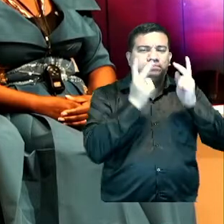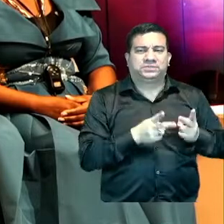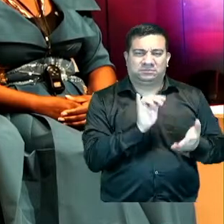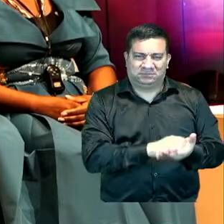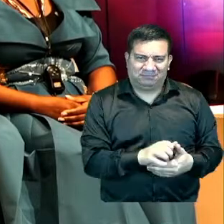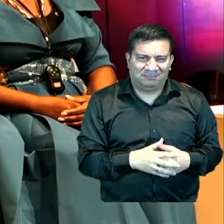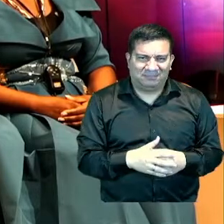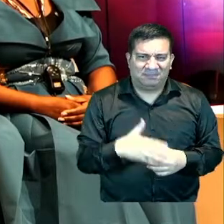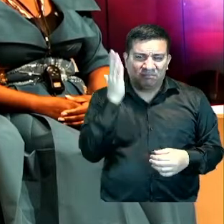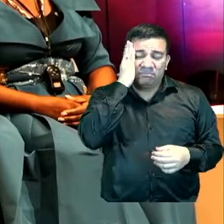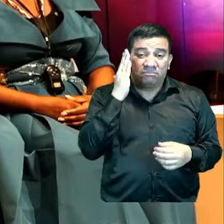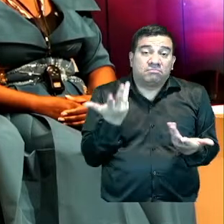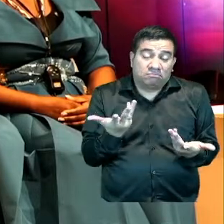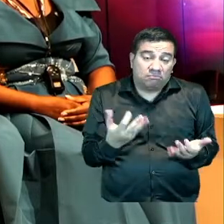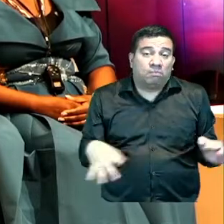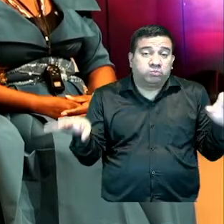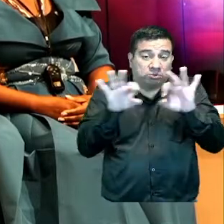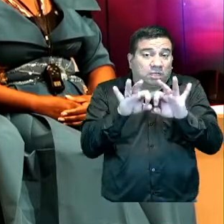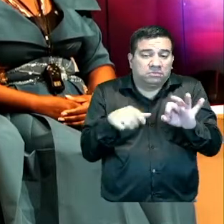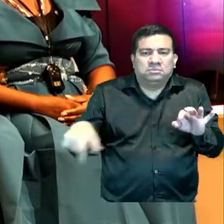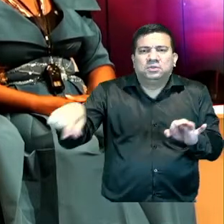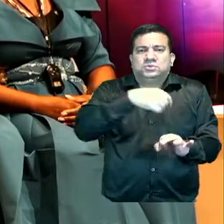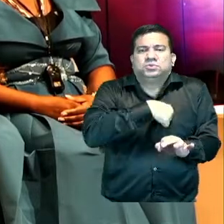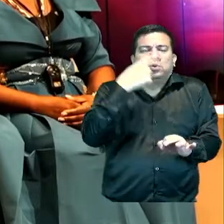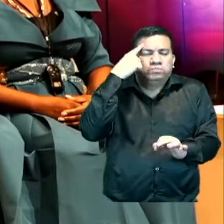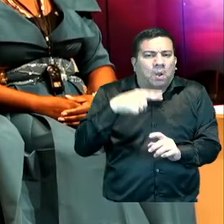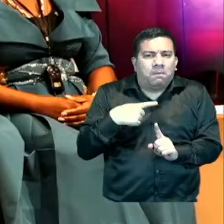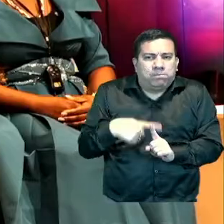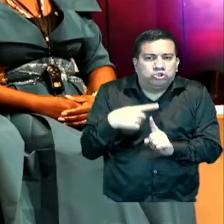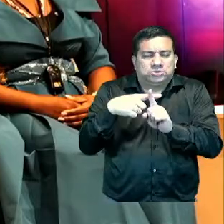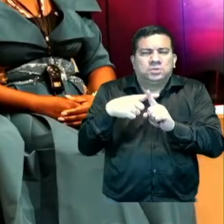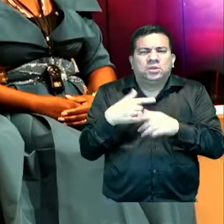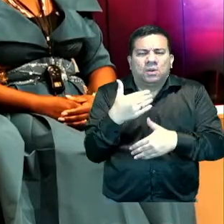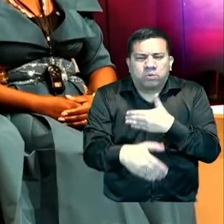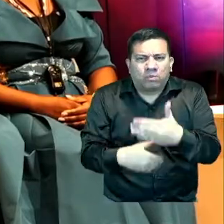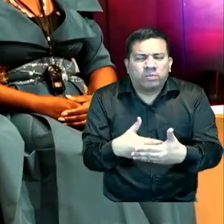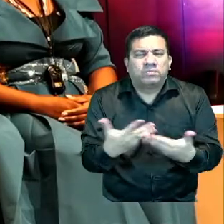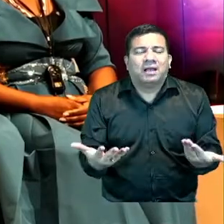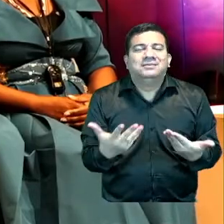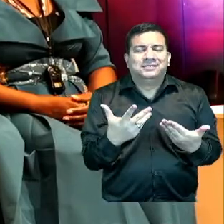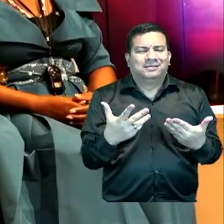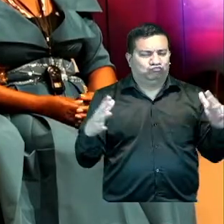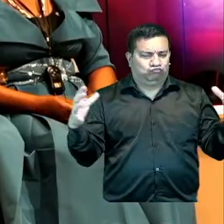machines. We're capable to do all these positive things.